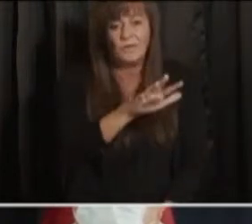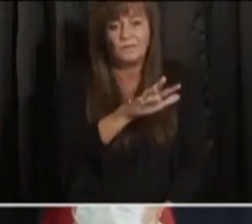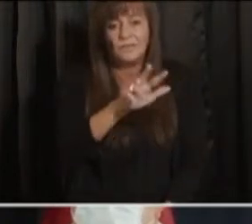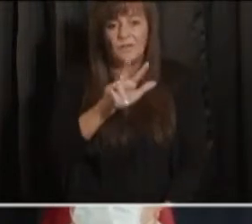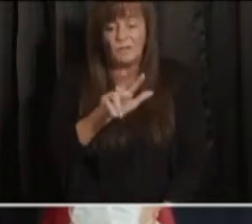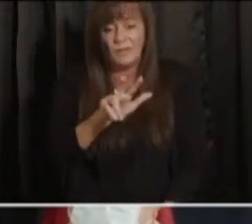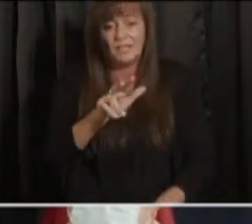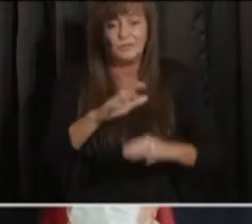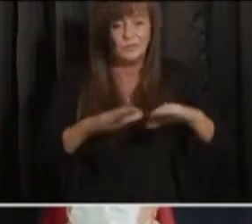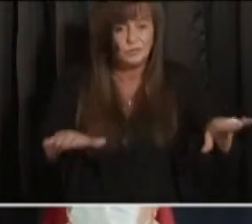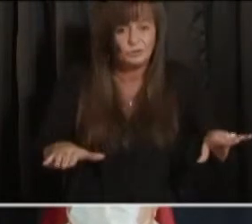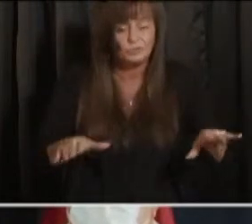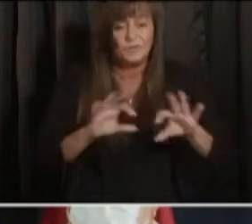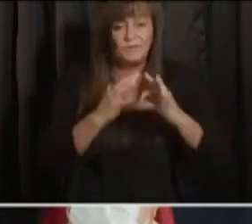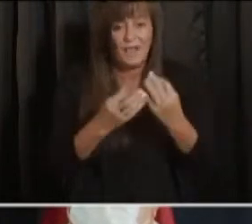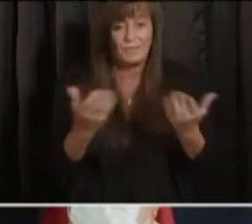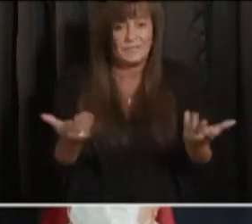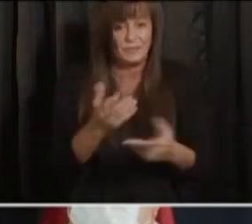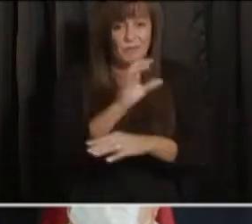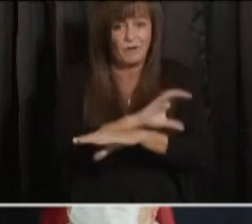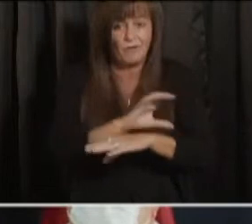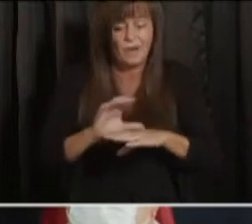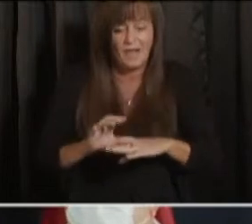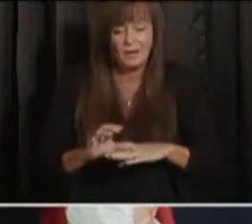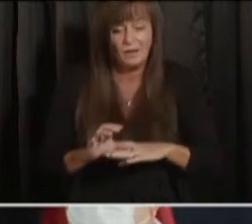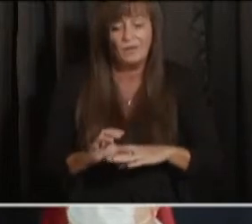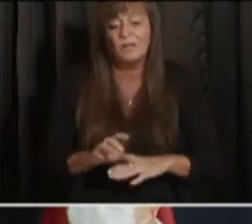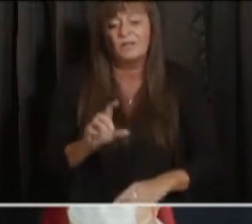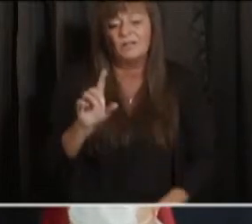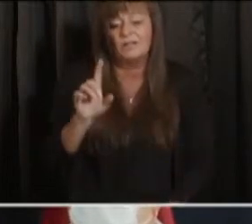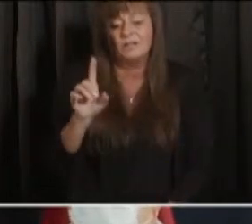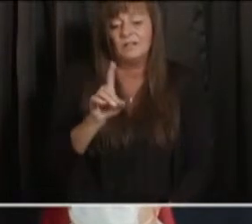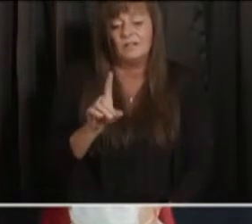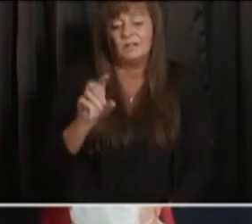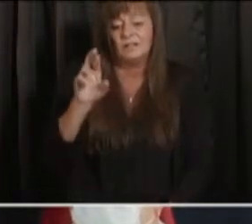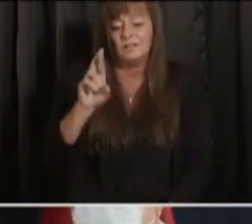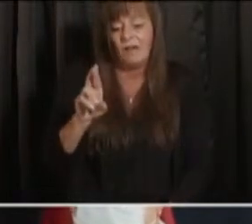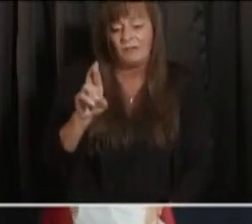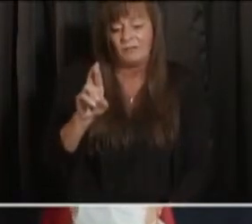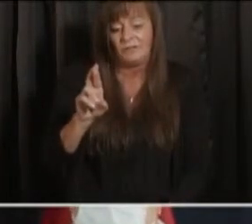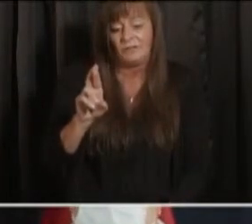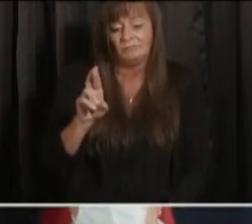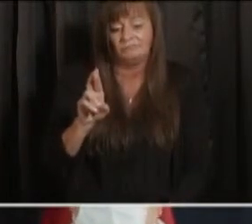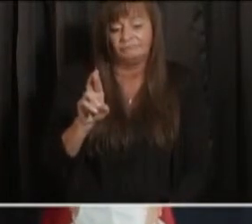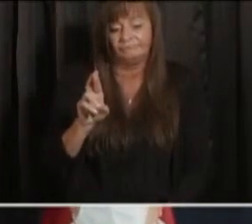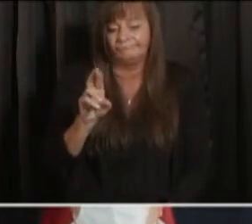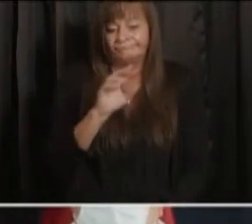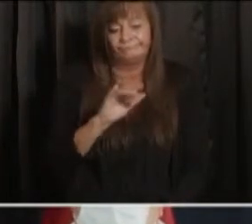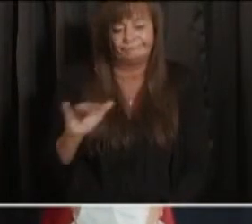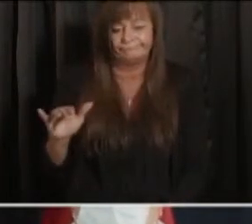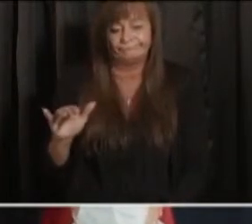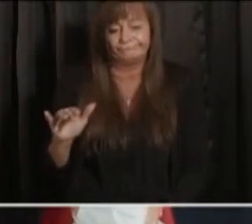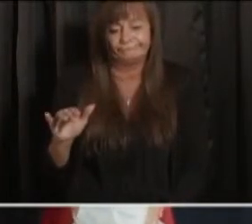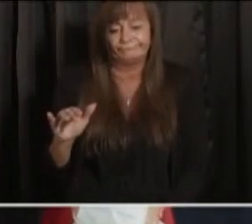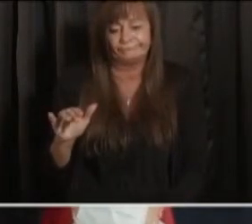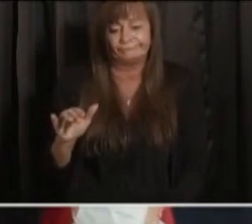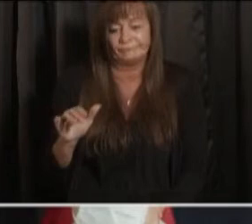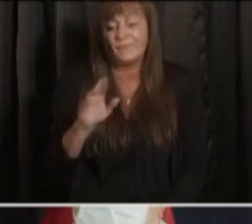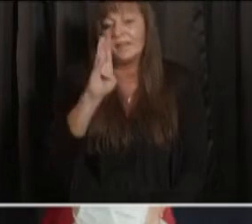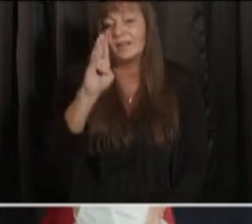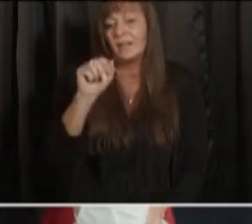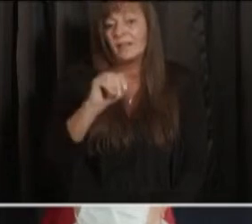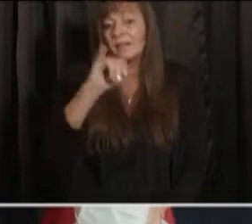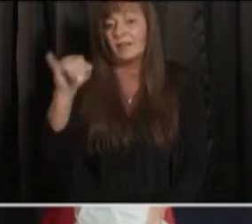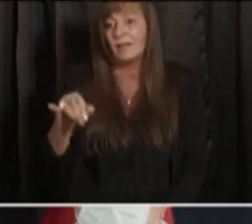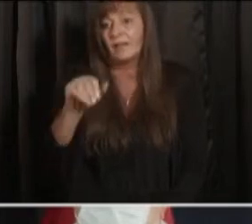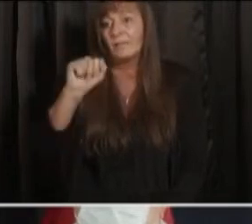families. Dr. Bajaj is the Pediatric Emergency Medicine Specialist and Chief Quality and Outcomes Officer at